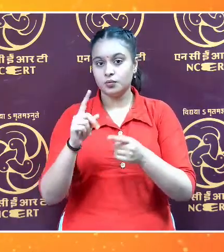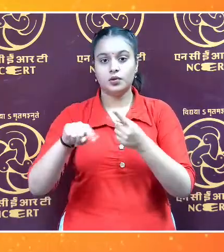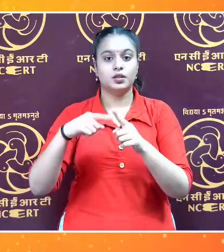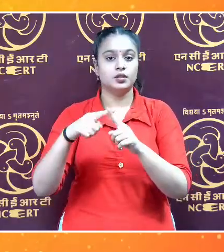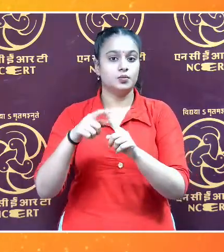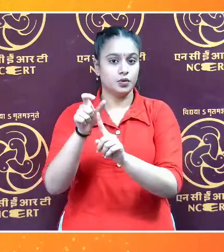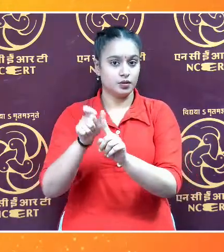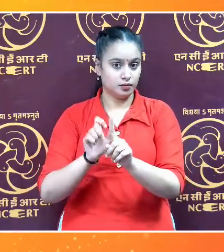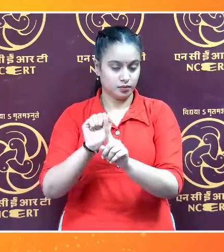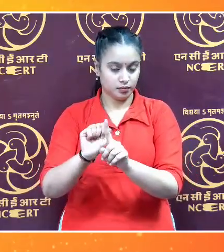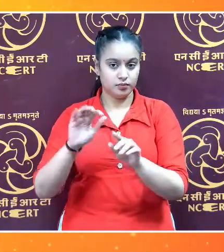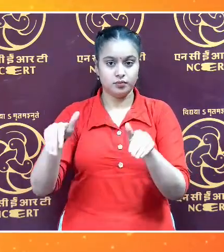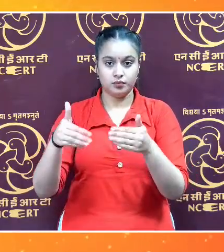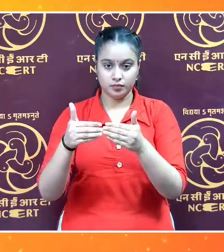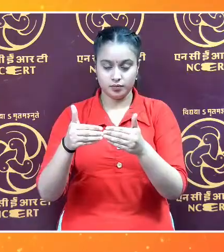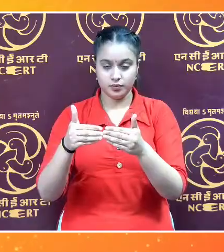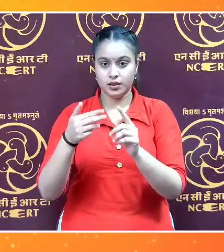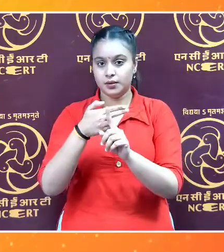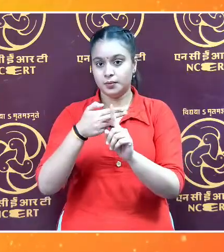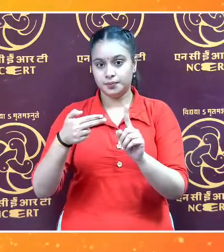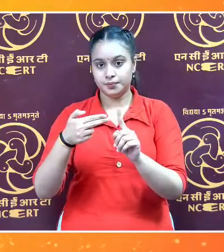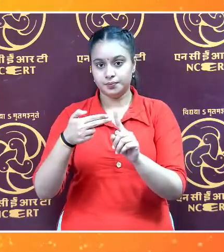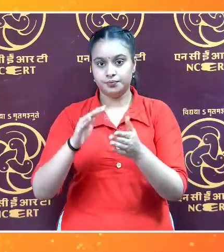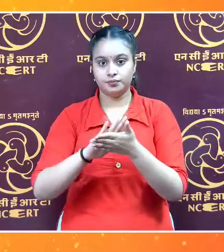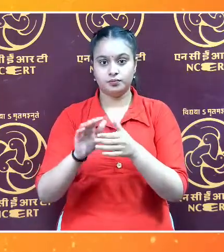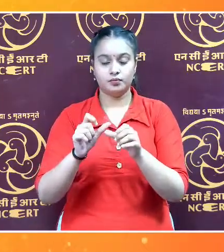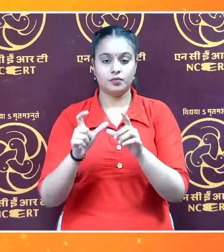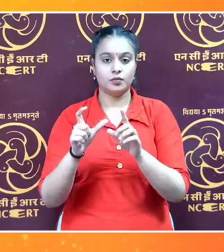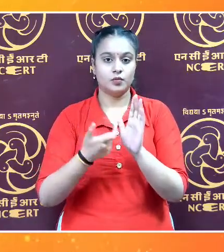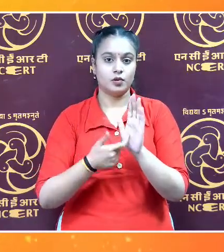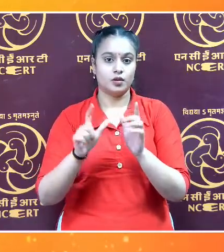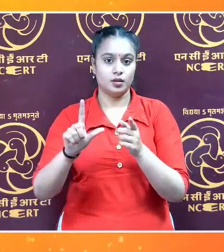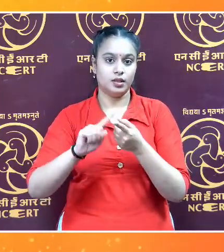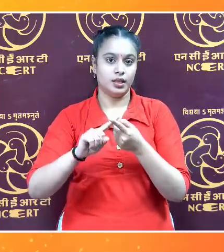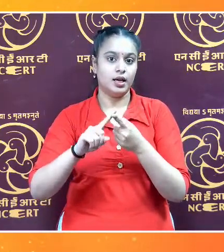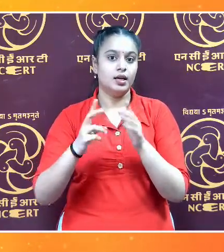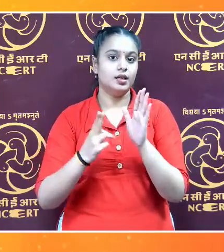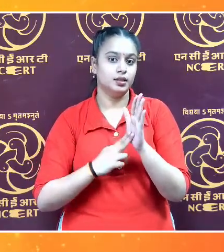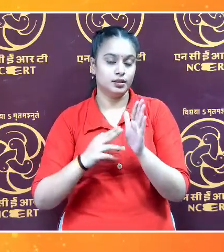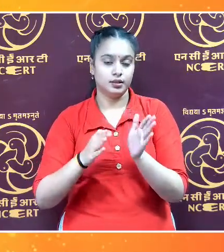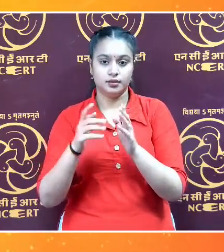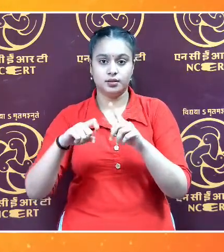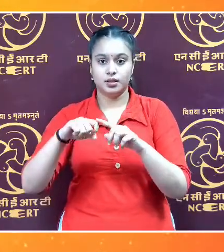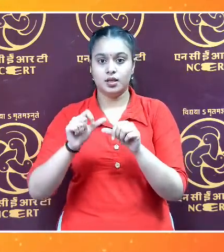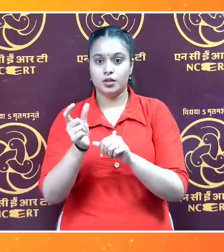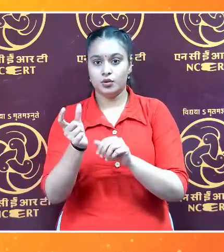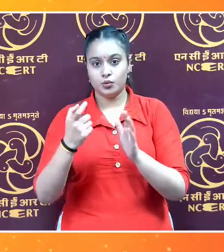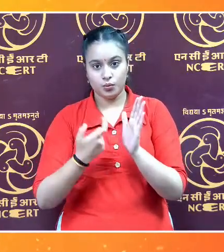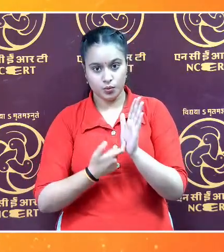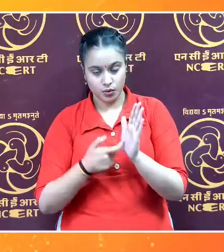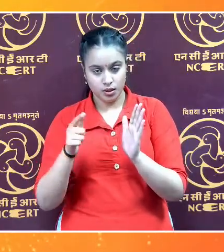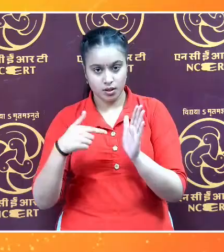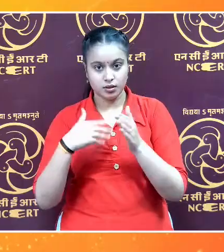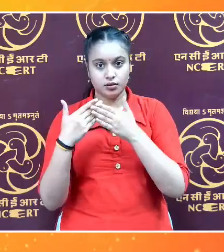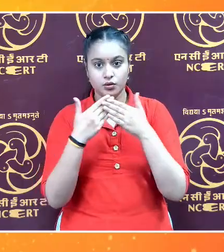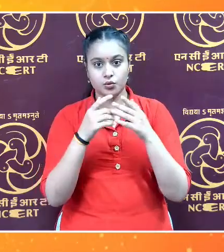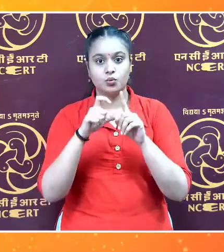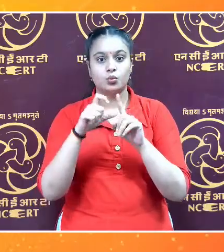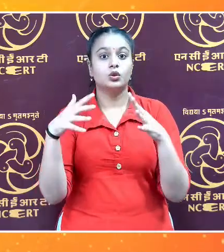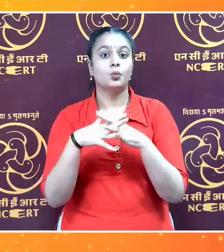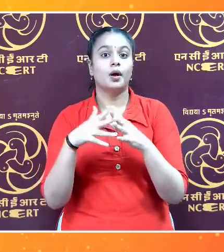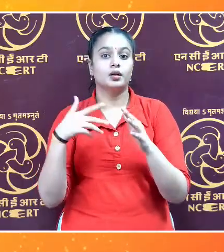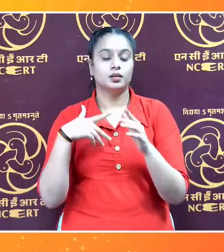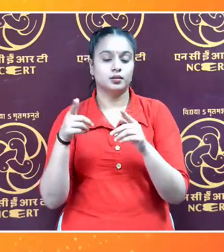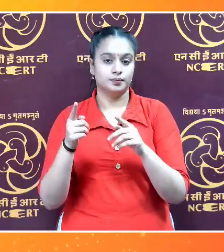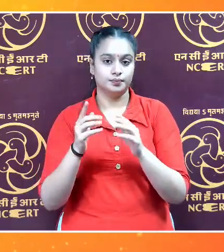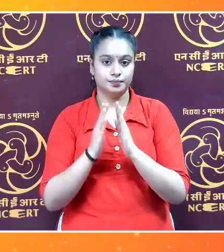experts. Yes, I am in the studio with Miss Harleen Kaur Bindra. Ma'am is primary teacher from Mount Carmel School, Dwarka. Ma'am, namaskar